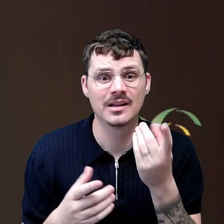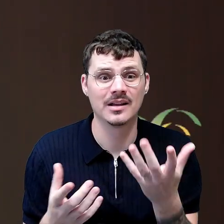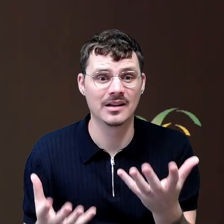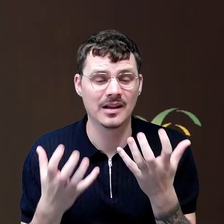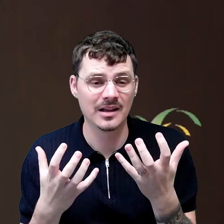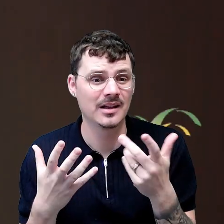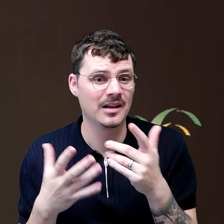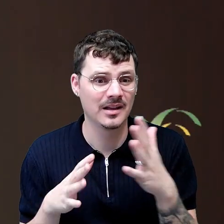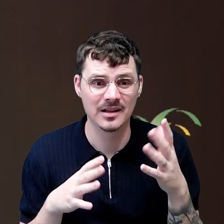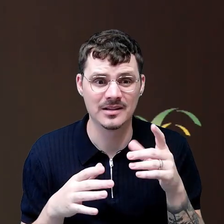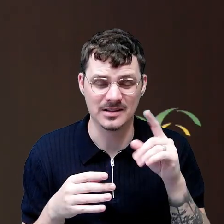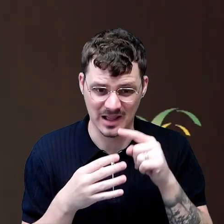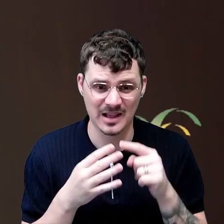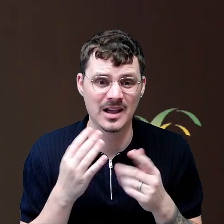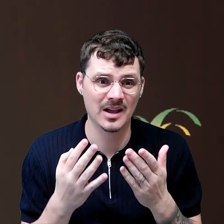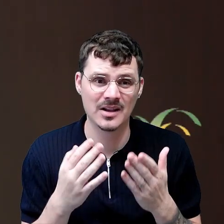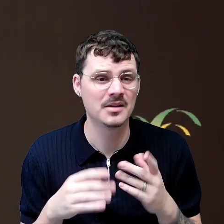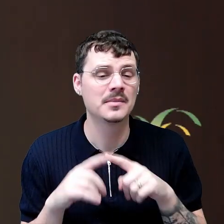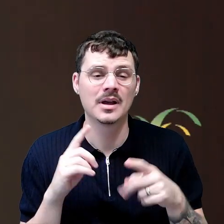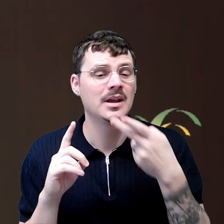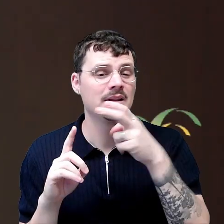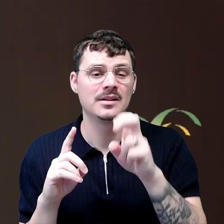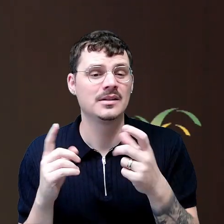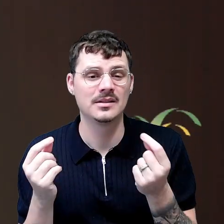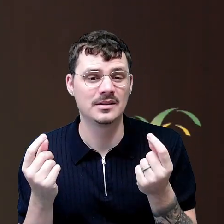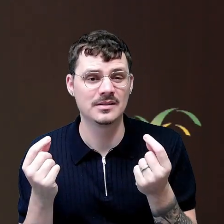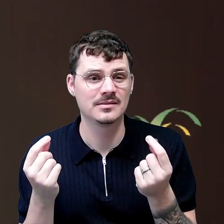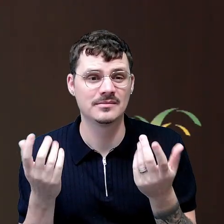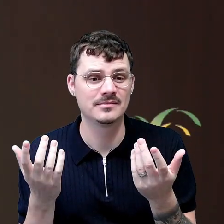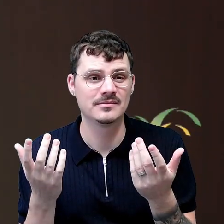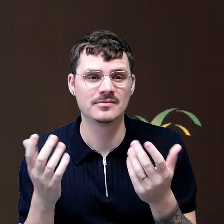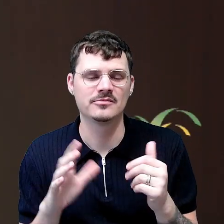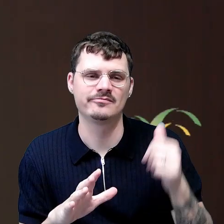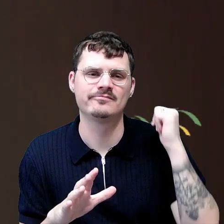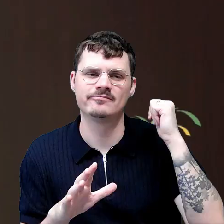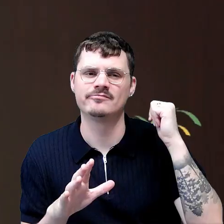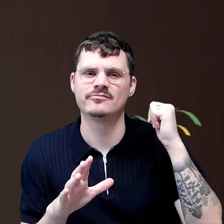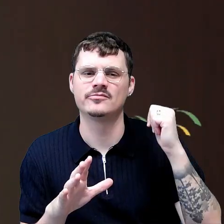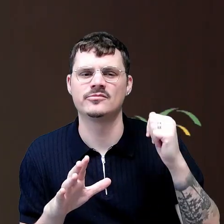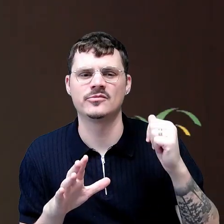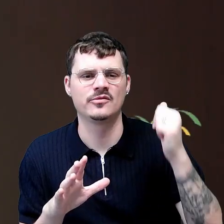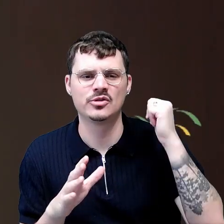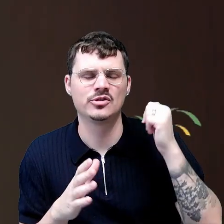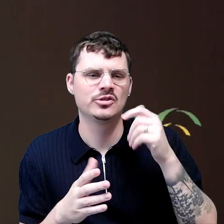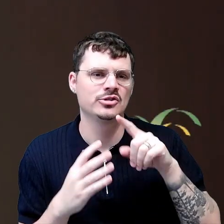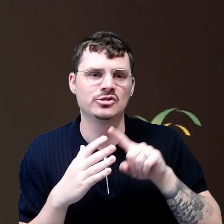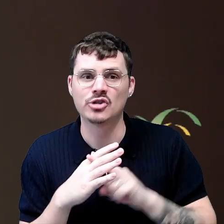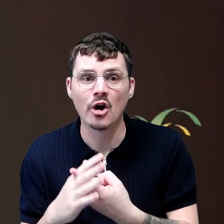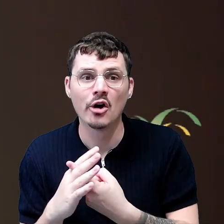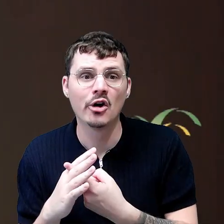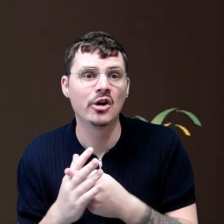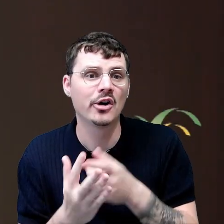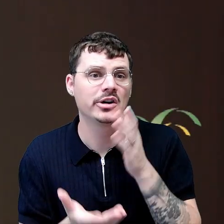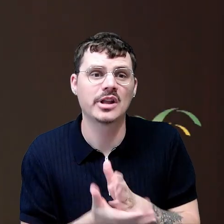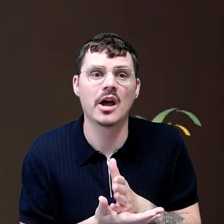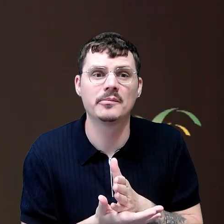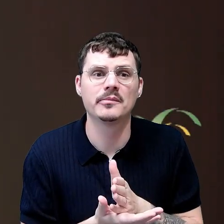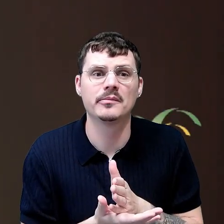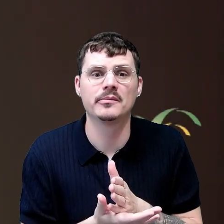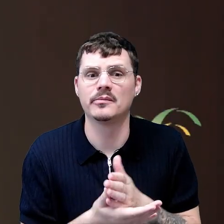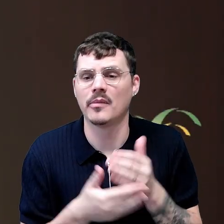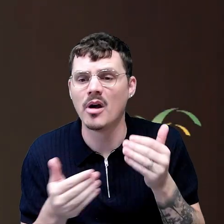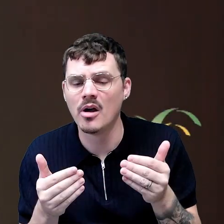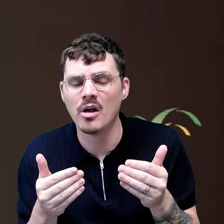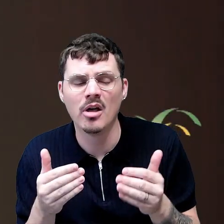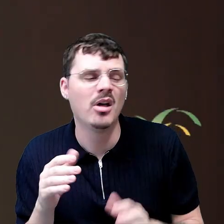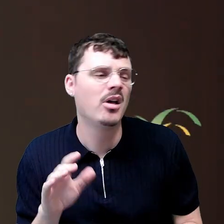Disneyland that you could imagine, and he would just refuse, start and stop.